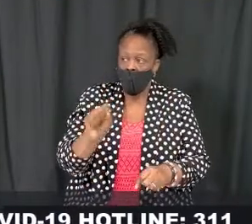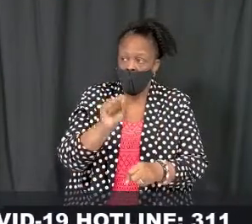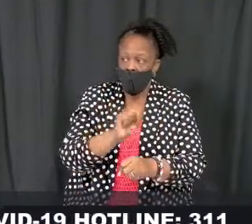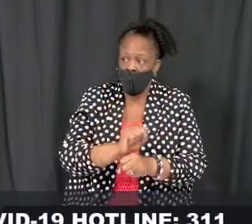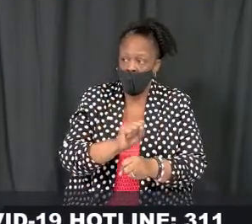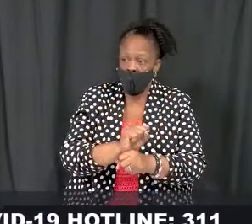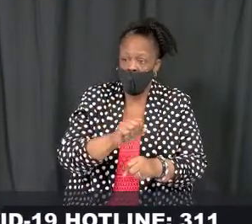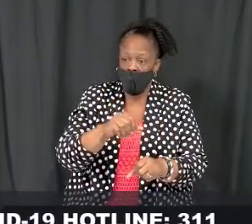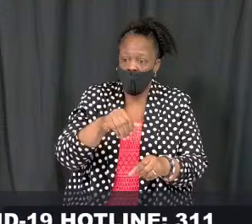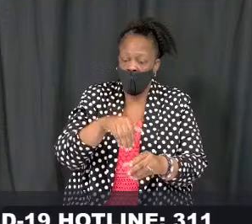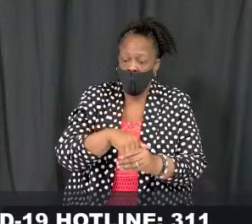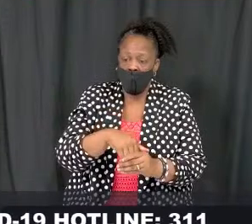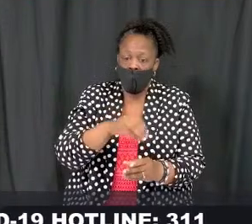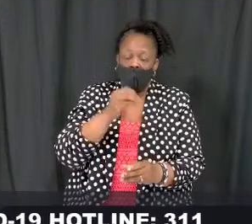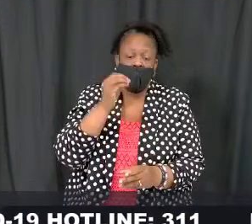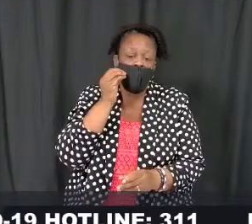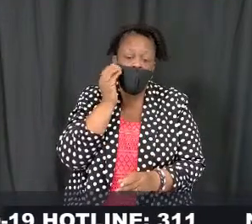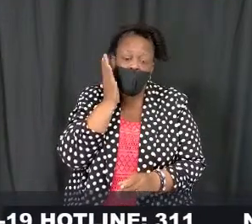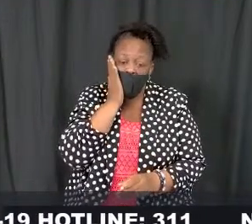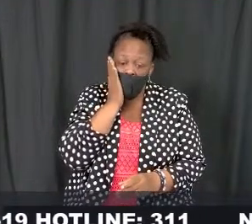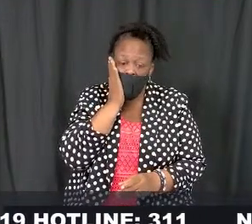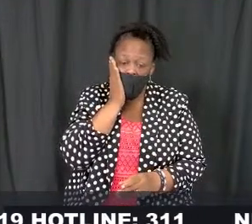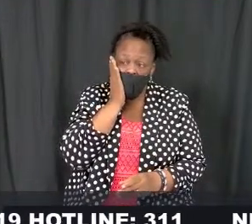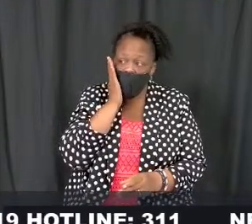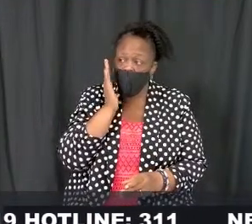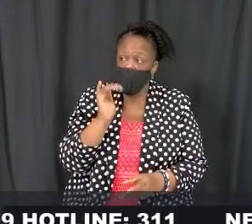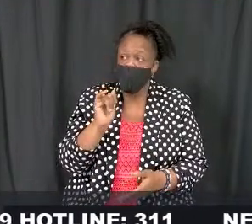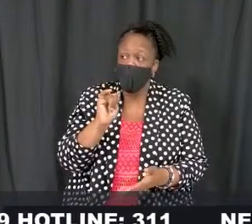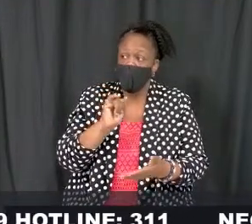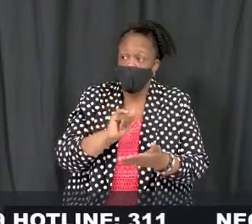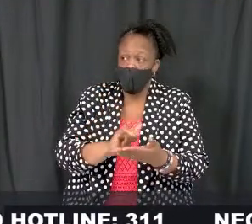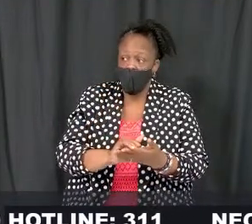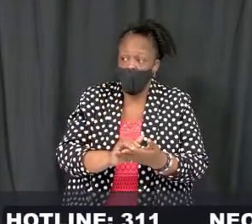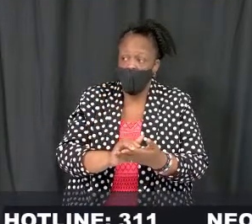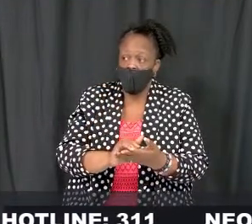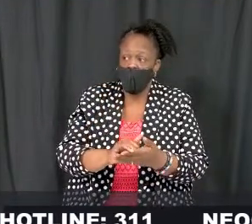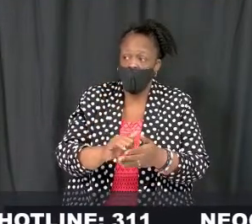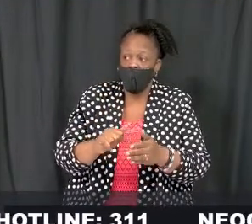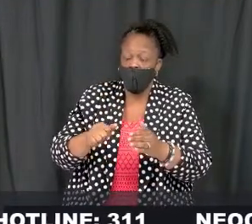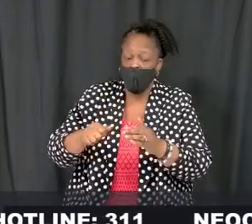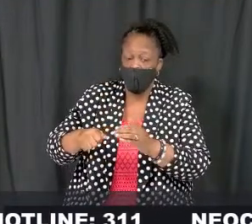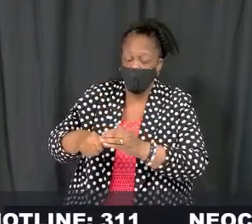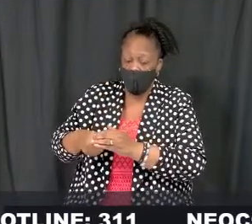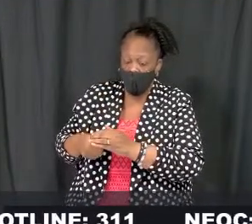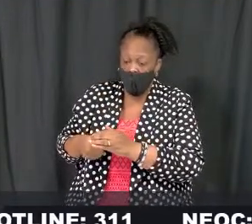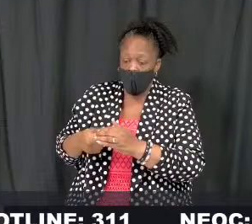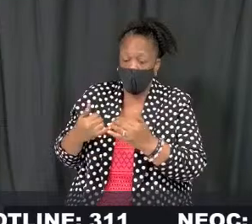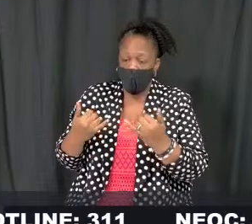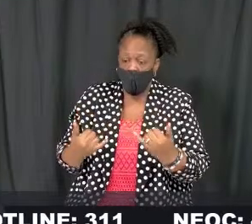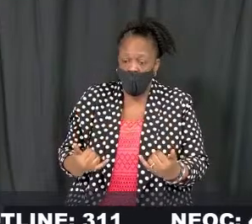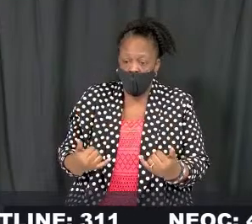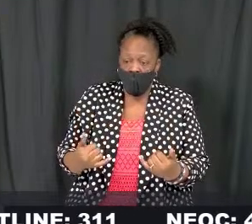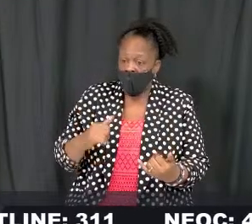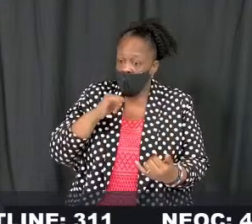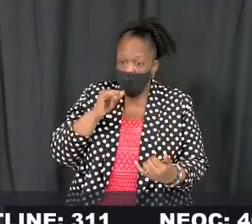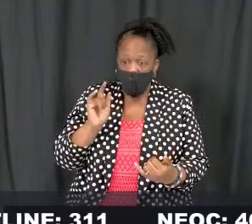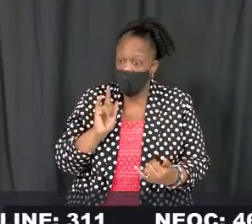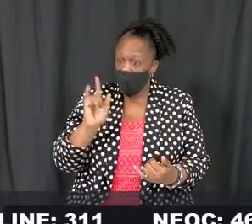the hotel industry. The case is stable and is in isolation as we